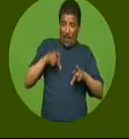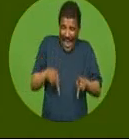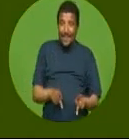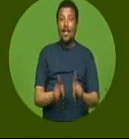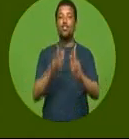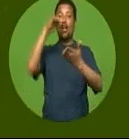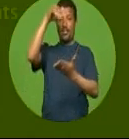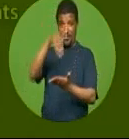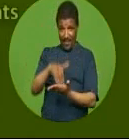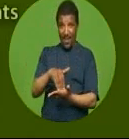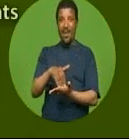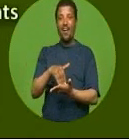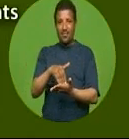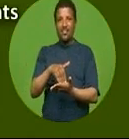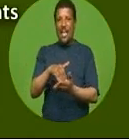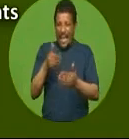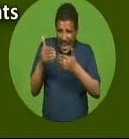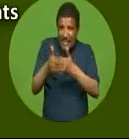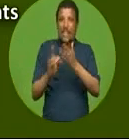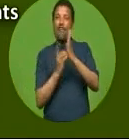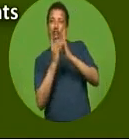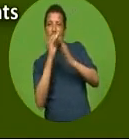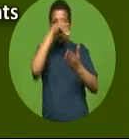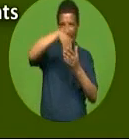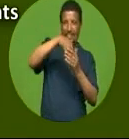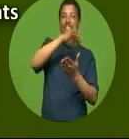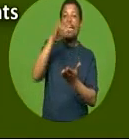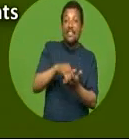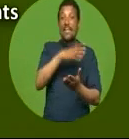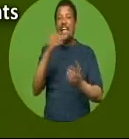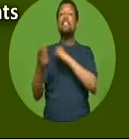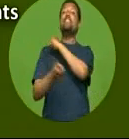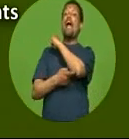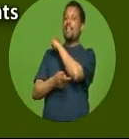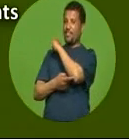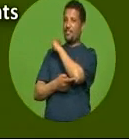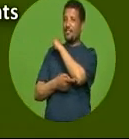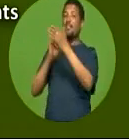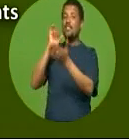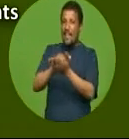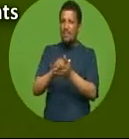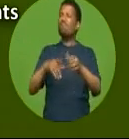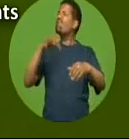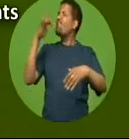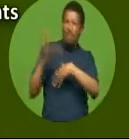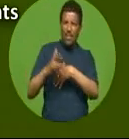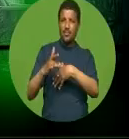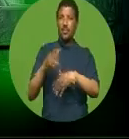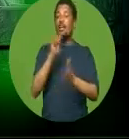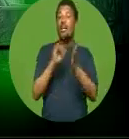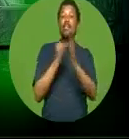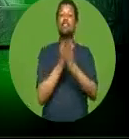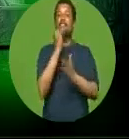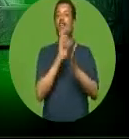agricultural sector, recent developments in the sector, and the challenges that adversely affect its